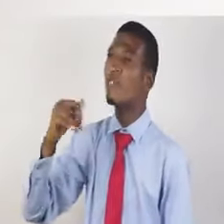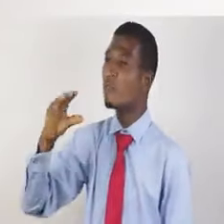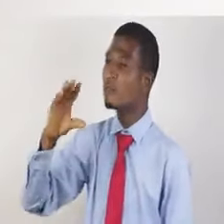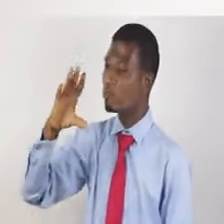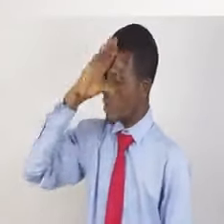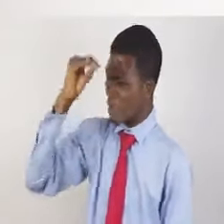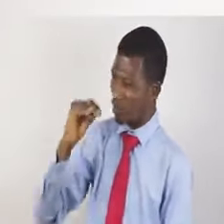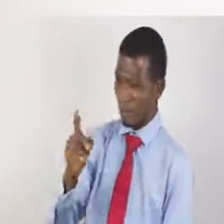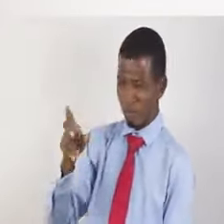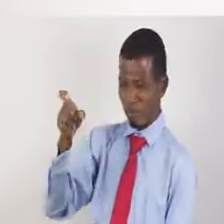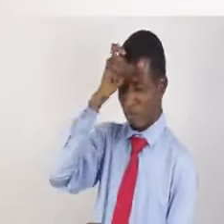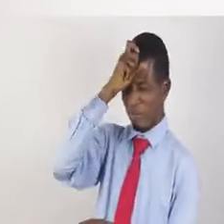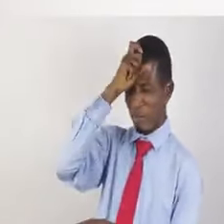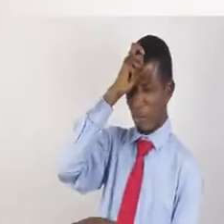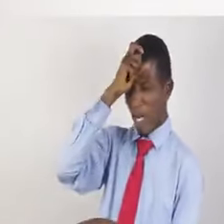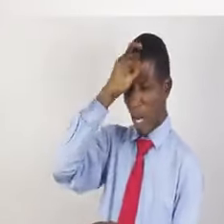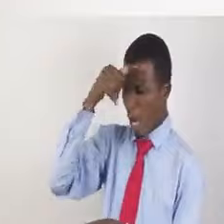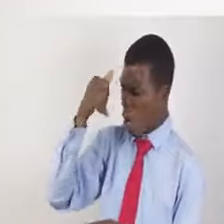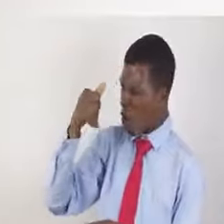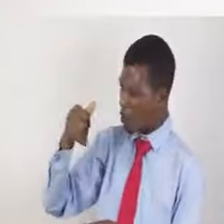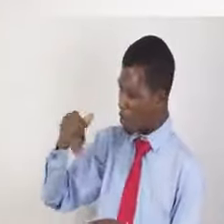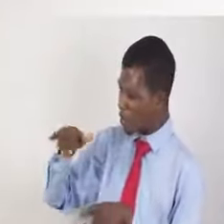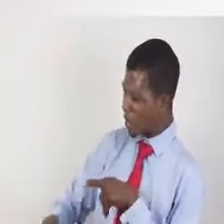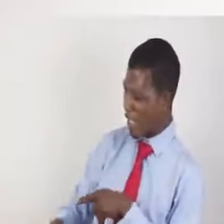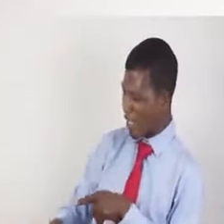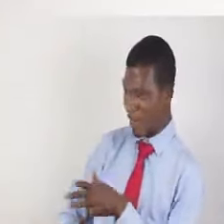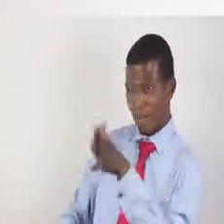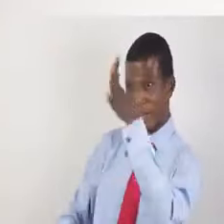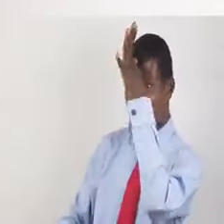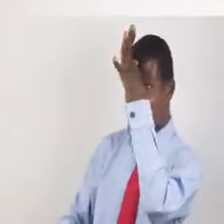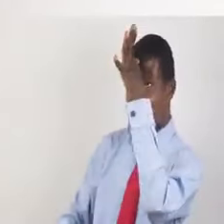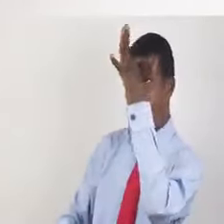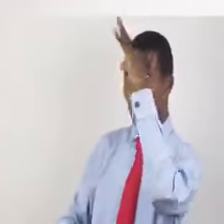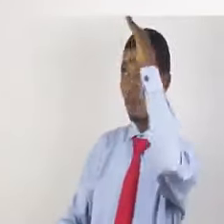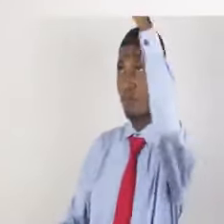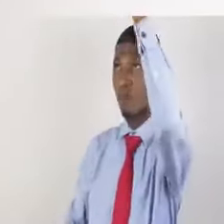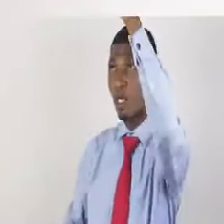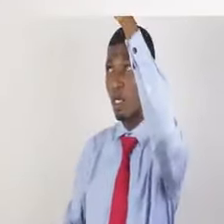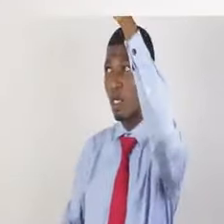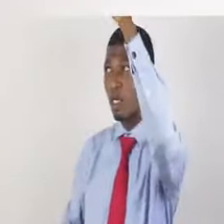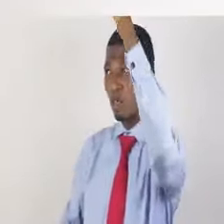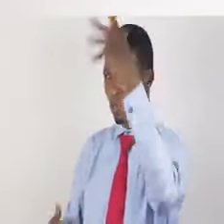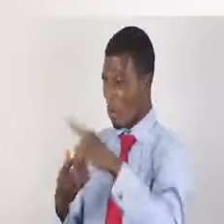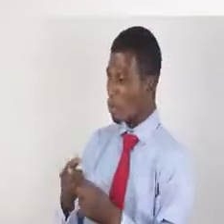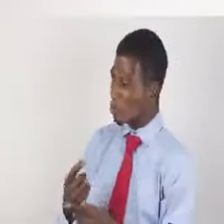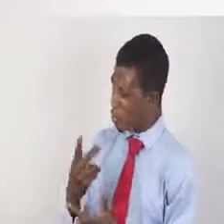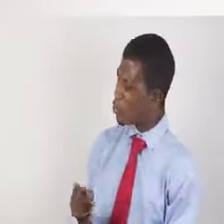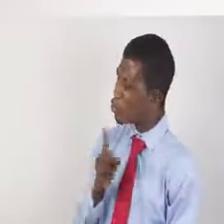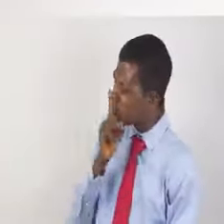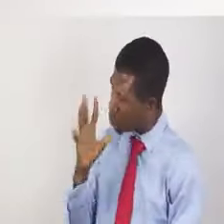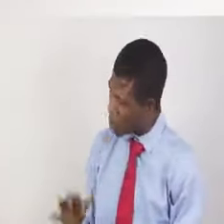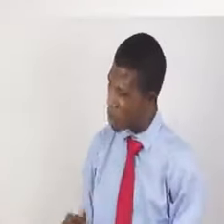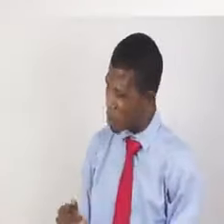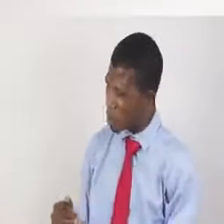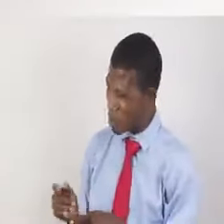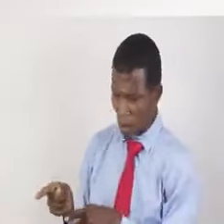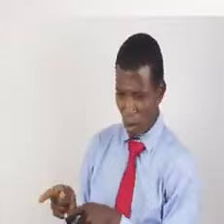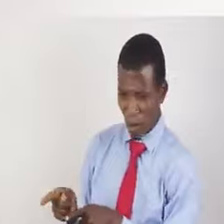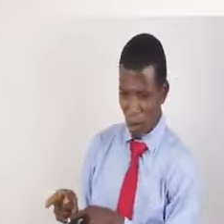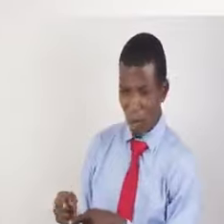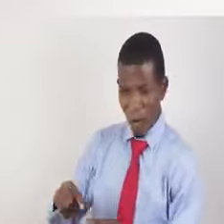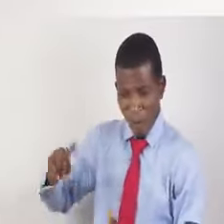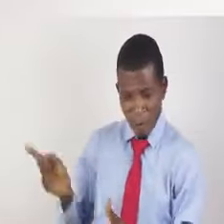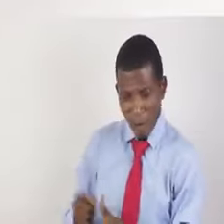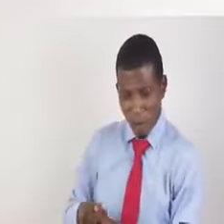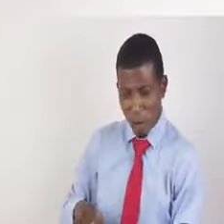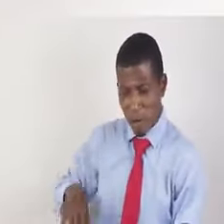man. Now, when you look at that at first glance, how can the child be the father of the man? Well, if you look at it truly, you